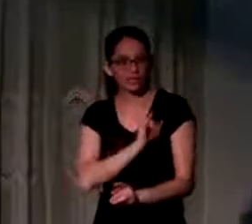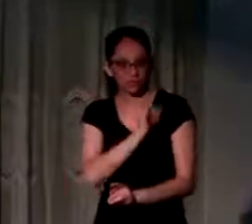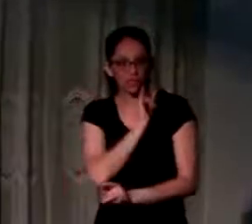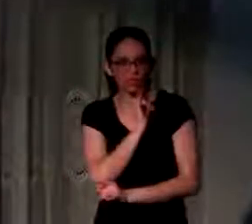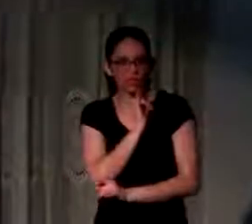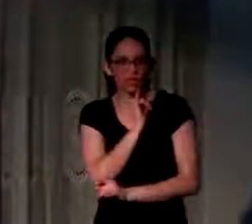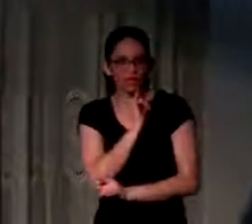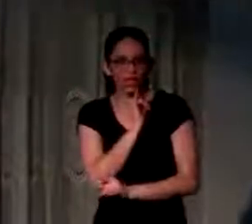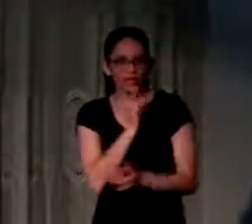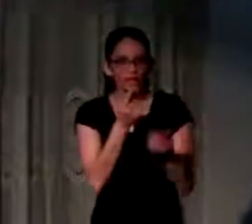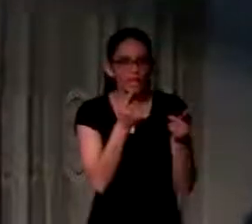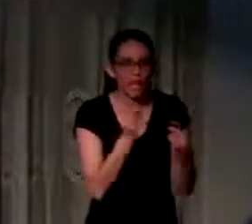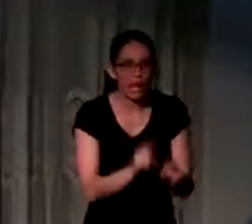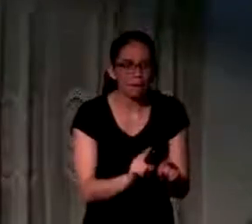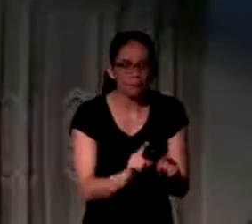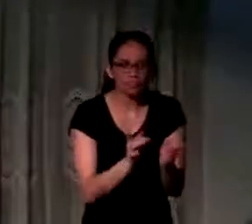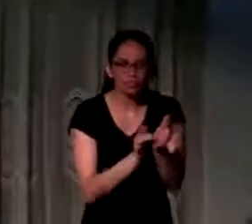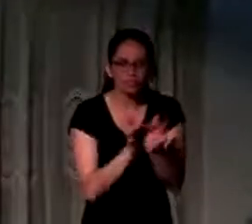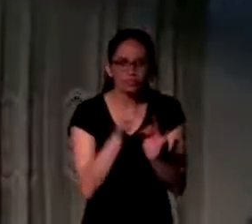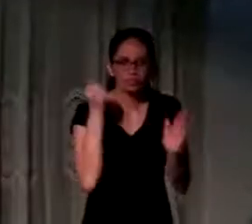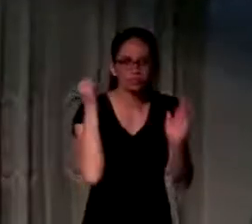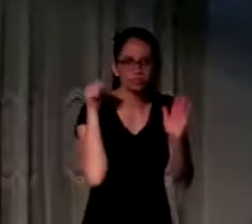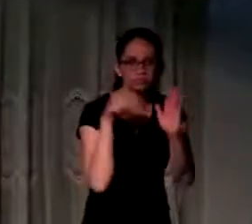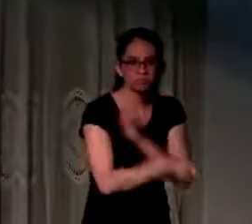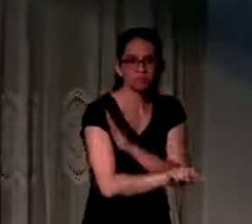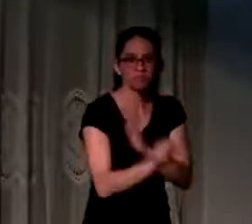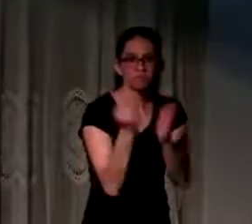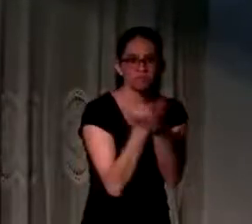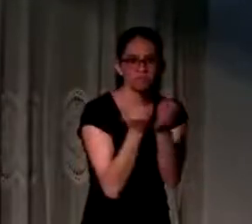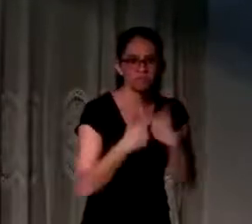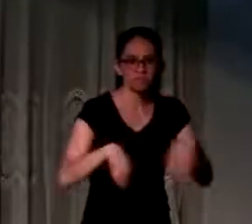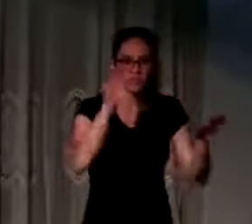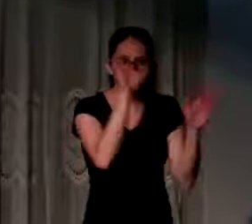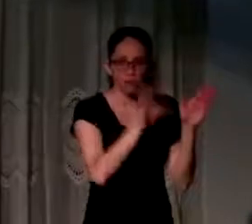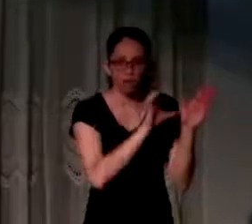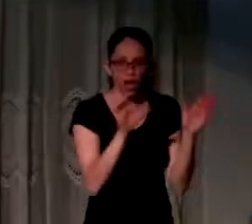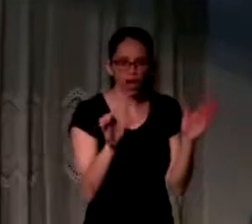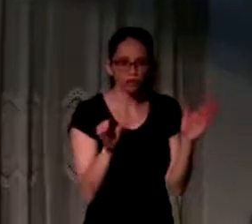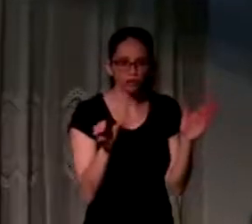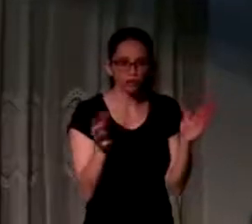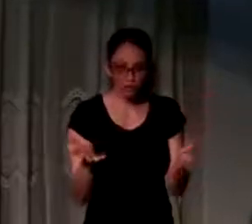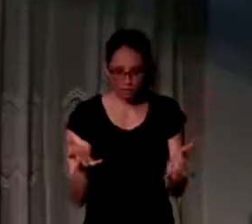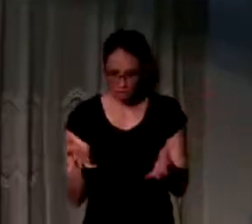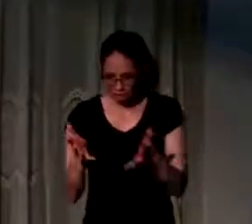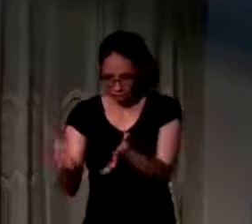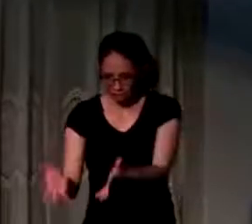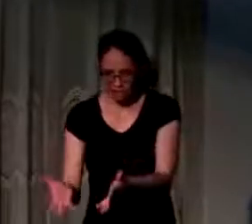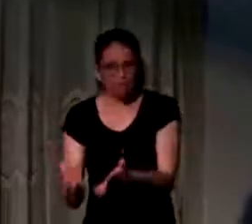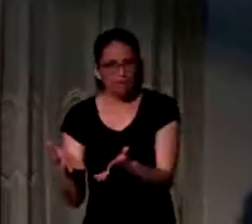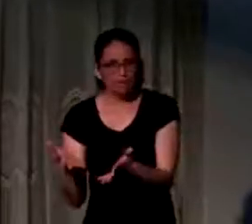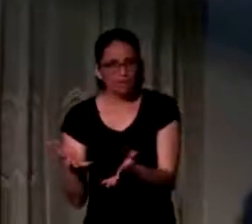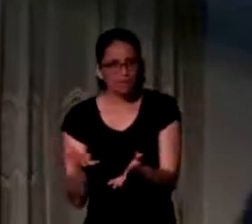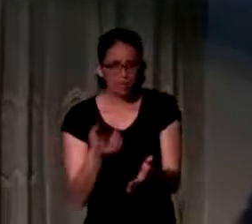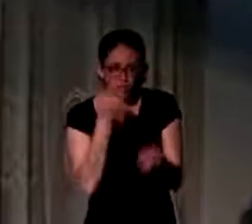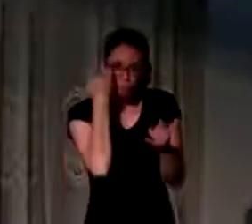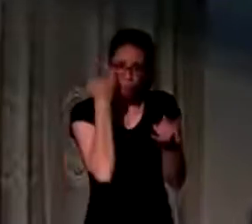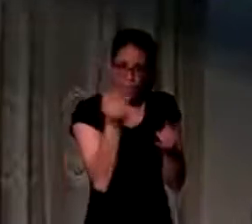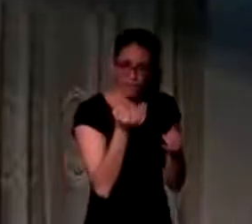suddenly he's dead. And now there's just the leftover rebels to deal with.